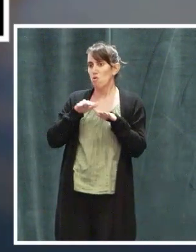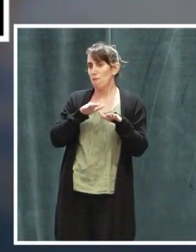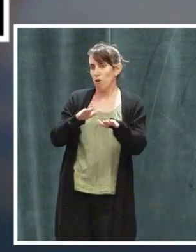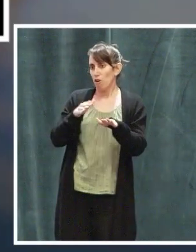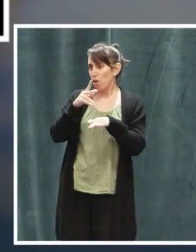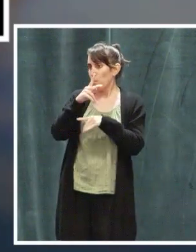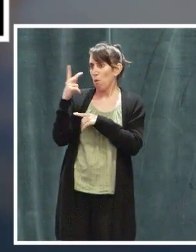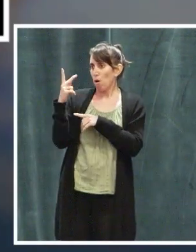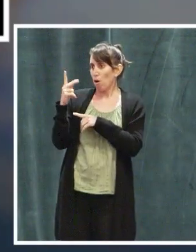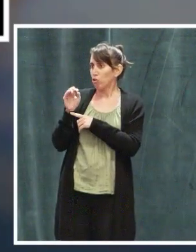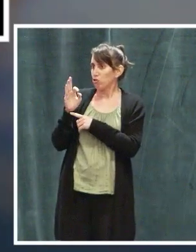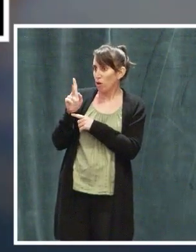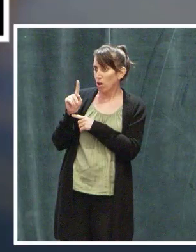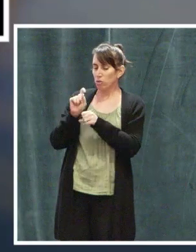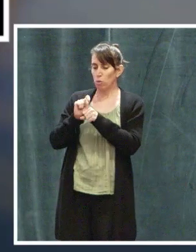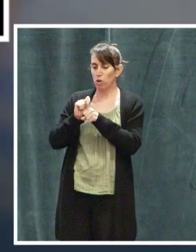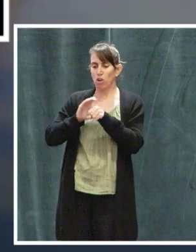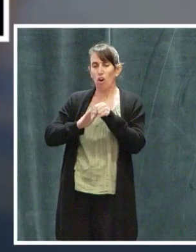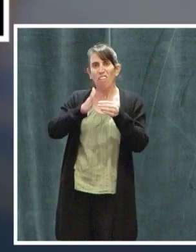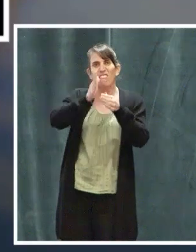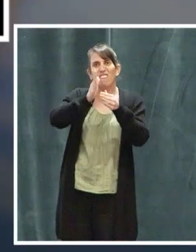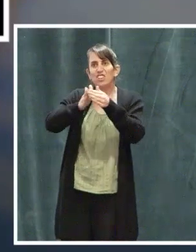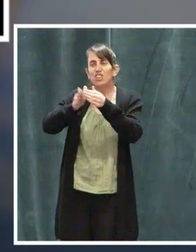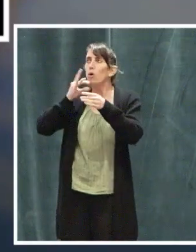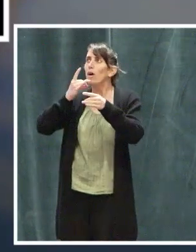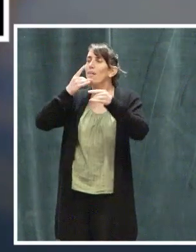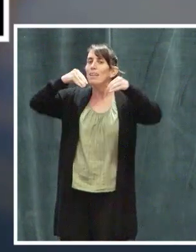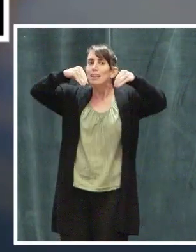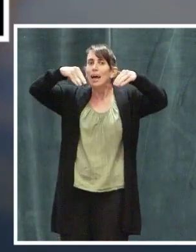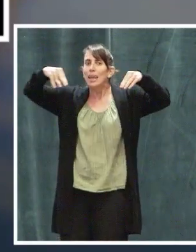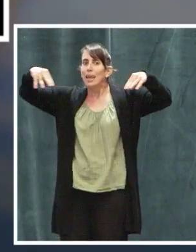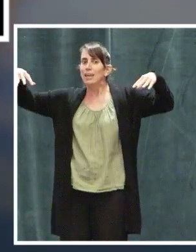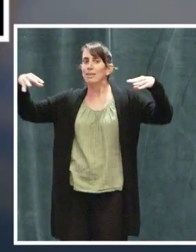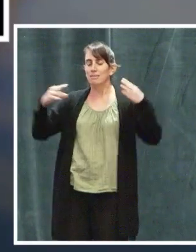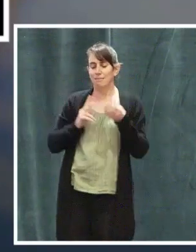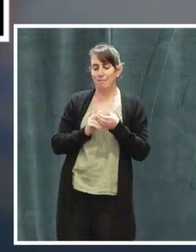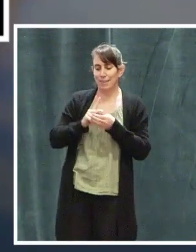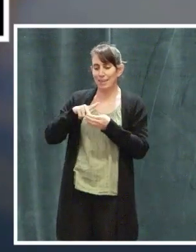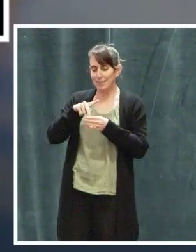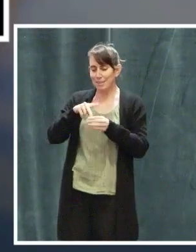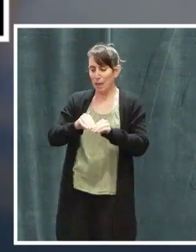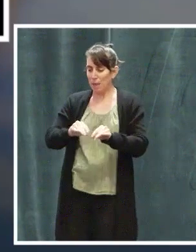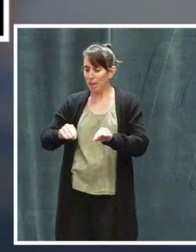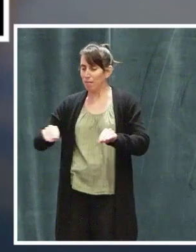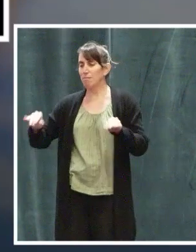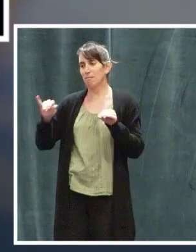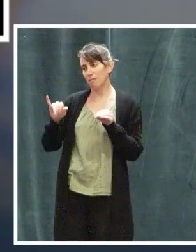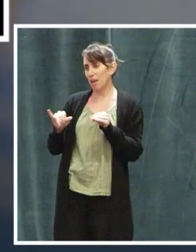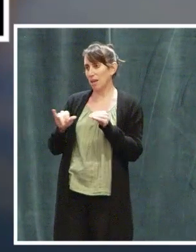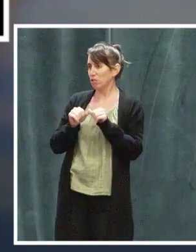of finishes and lighting and landscaping, and that's an ongoing effort.